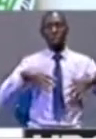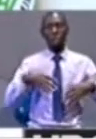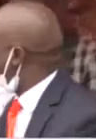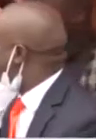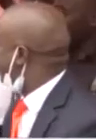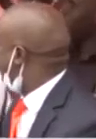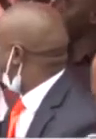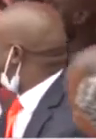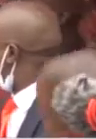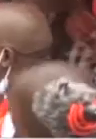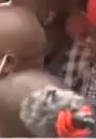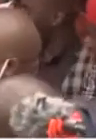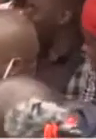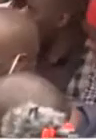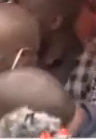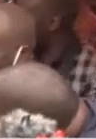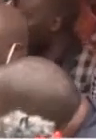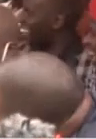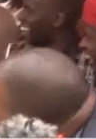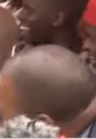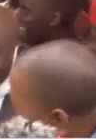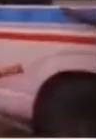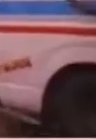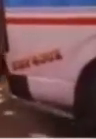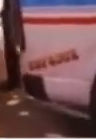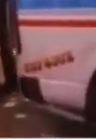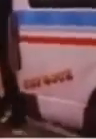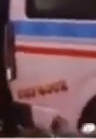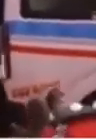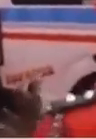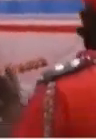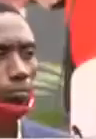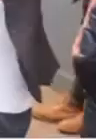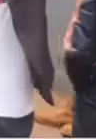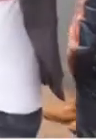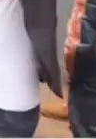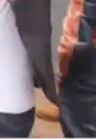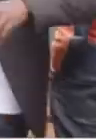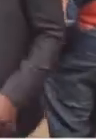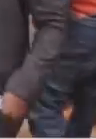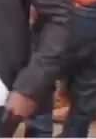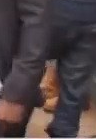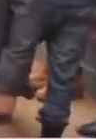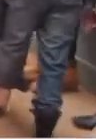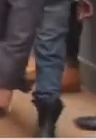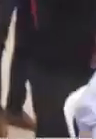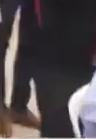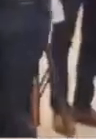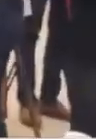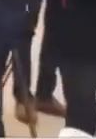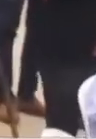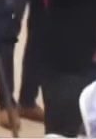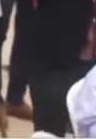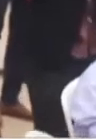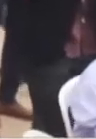the full dose. On the claims by the former National Unity Platform Party President Bobi Wine that he won with 3 million votes